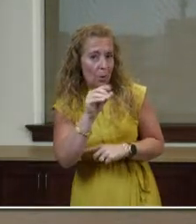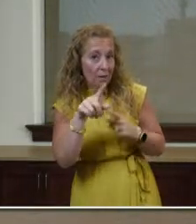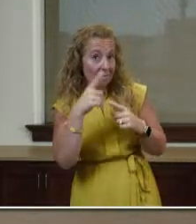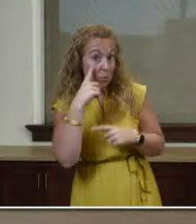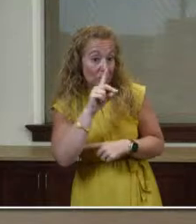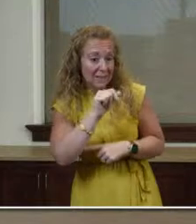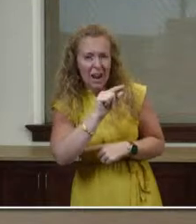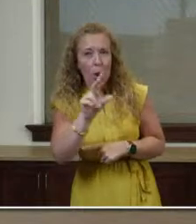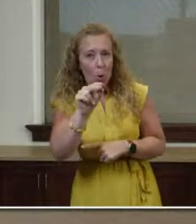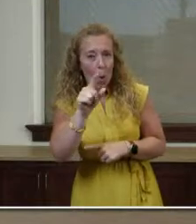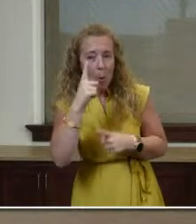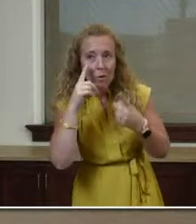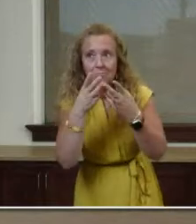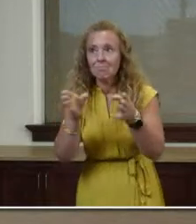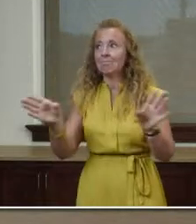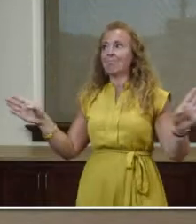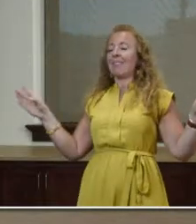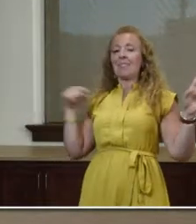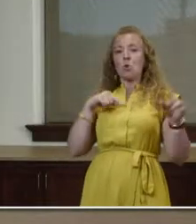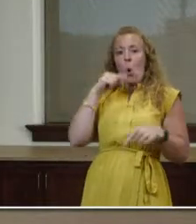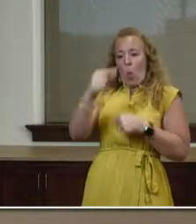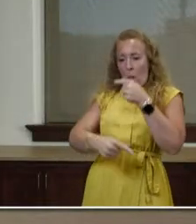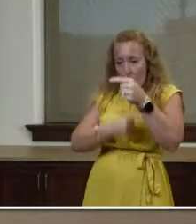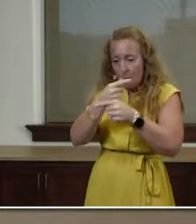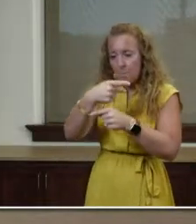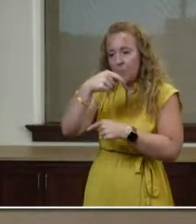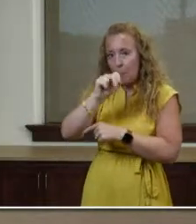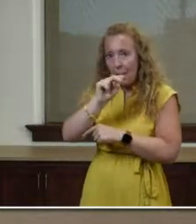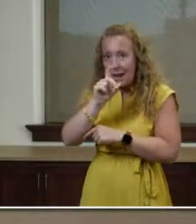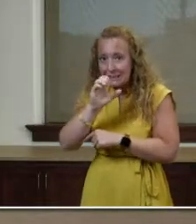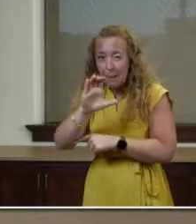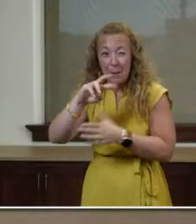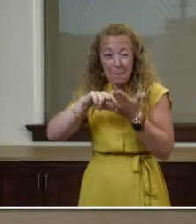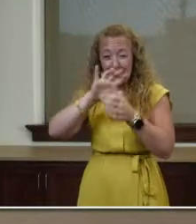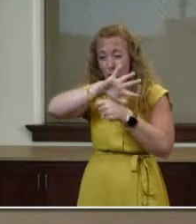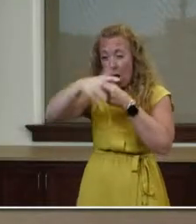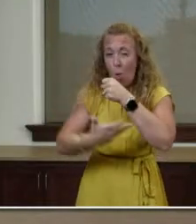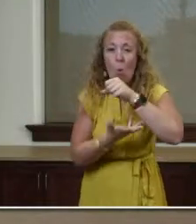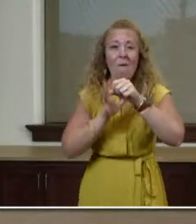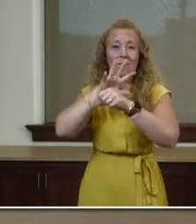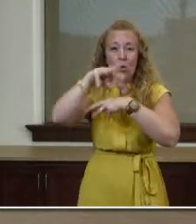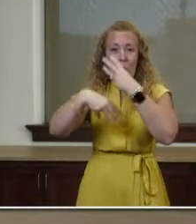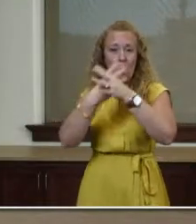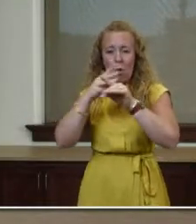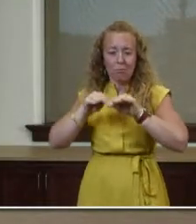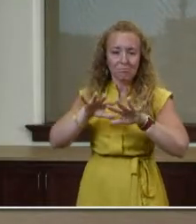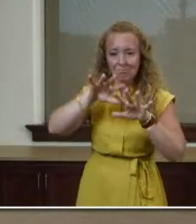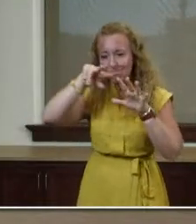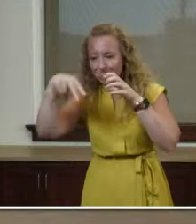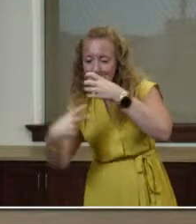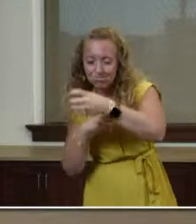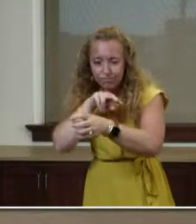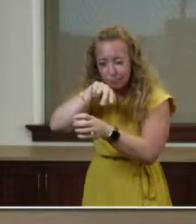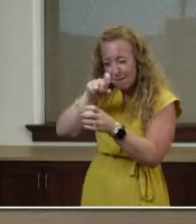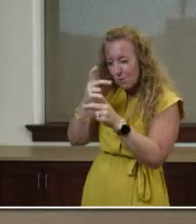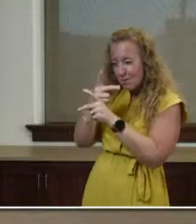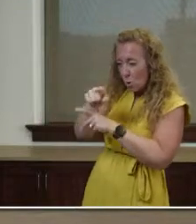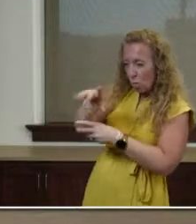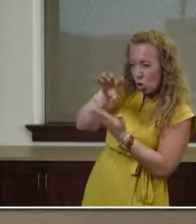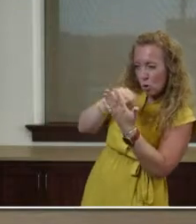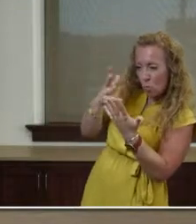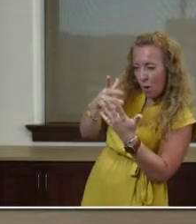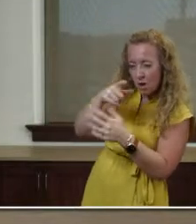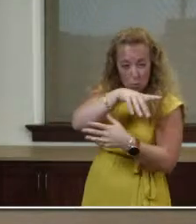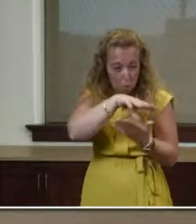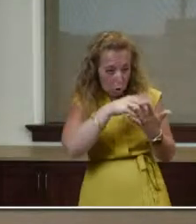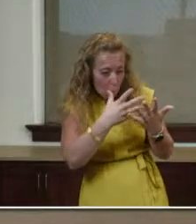at the world. This is a global pandemic. And so it's important that we're constantly looking to what people have learned in other places where the